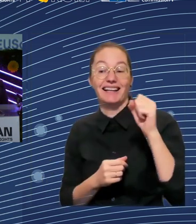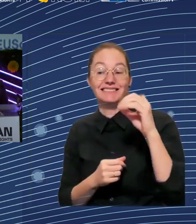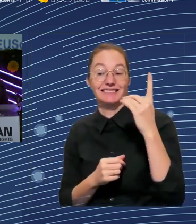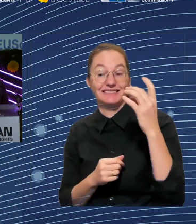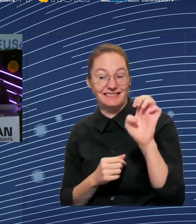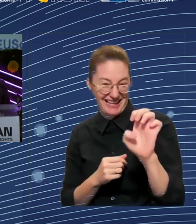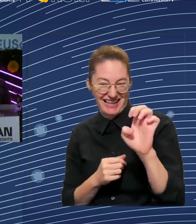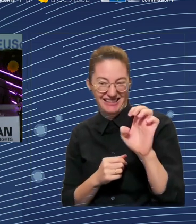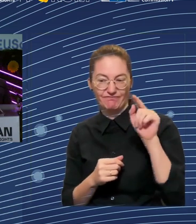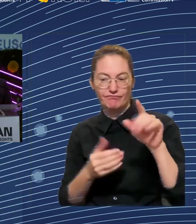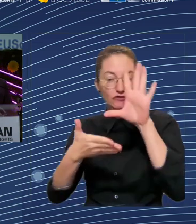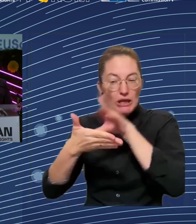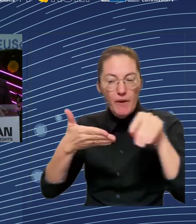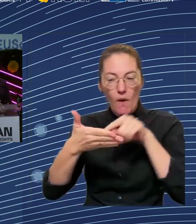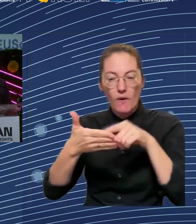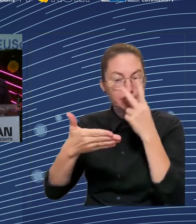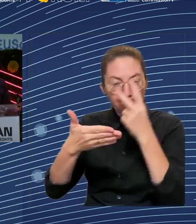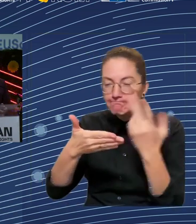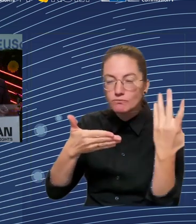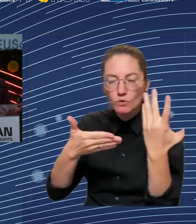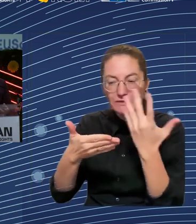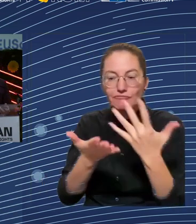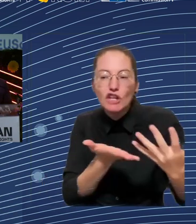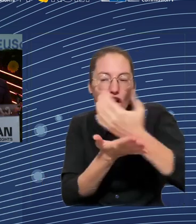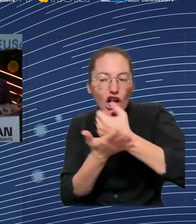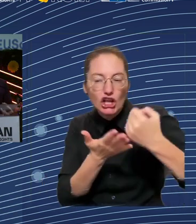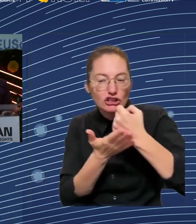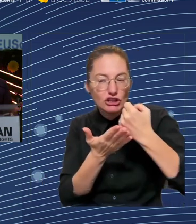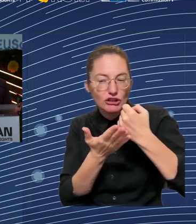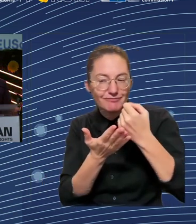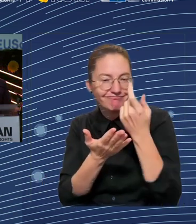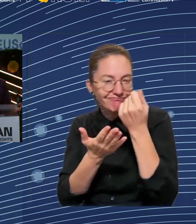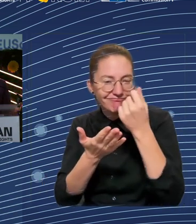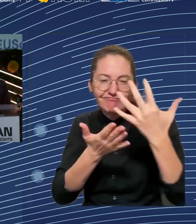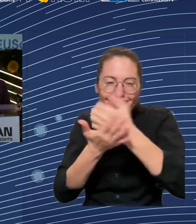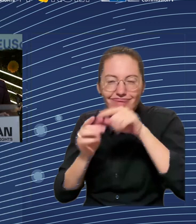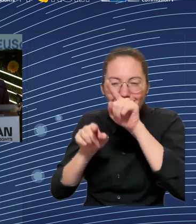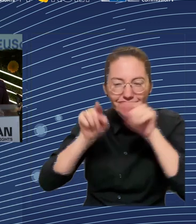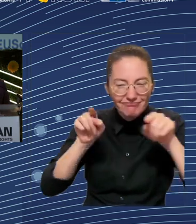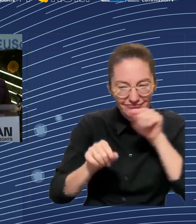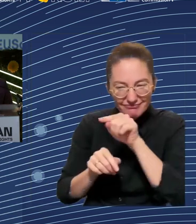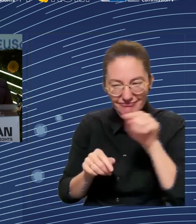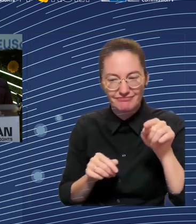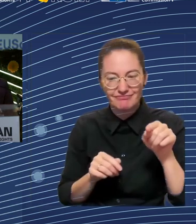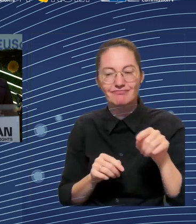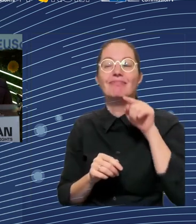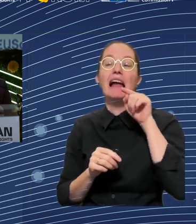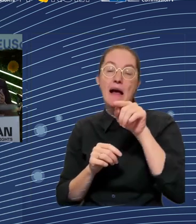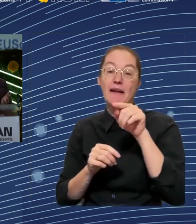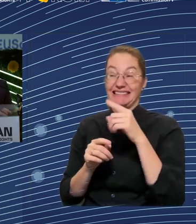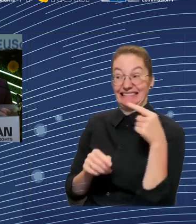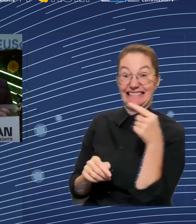several occupations characterized by persistent labor shortages reported an above EU average proportion of workers